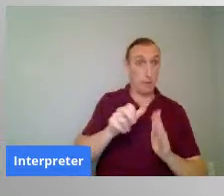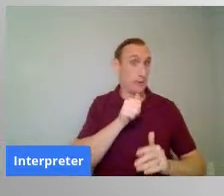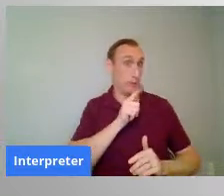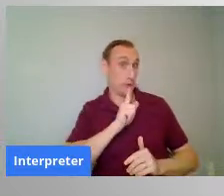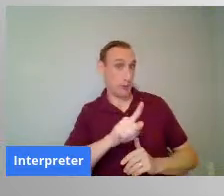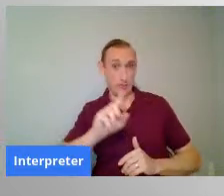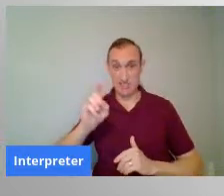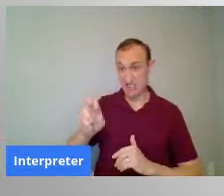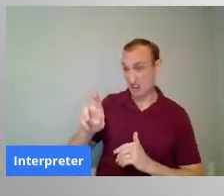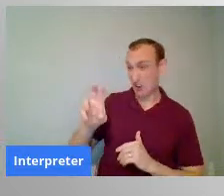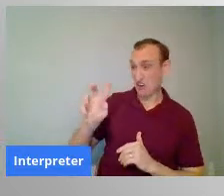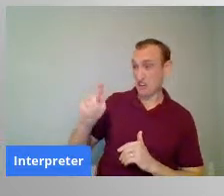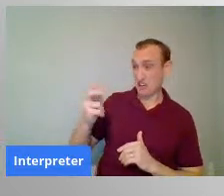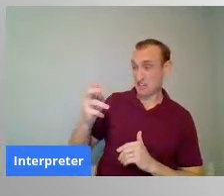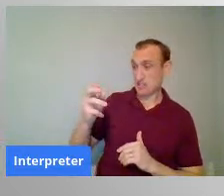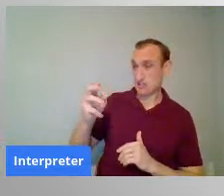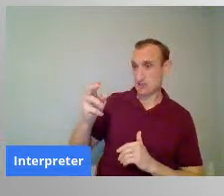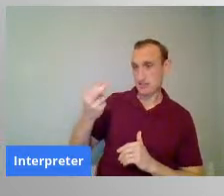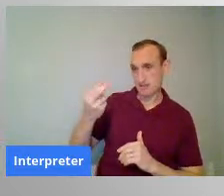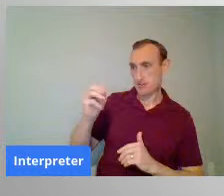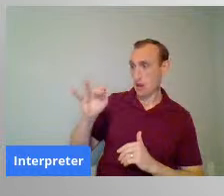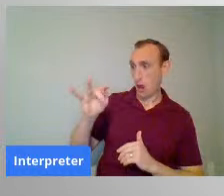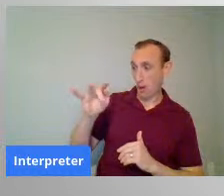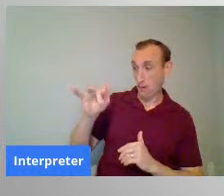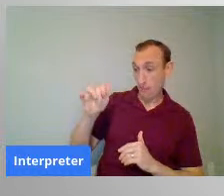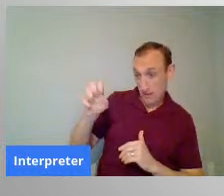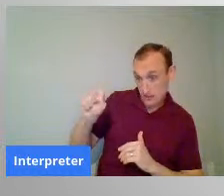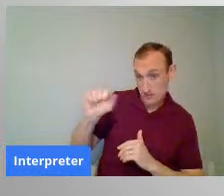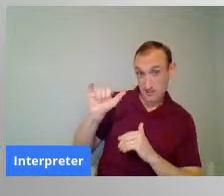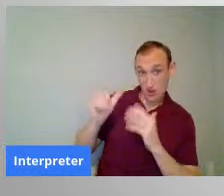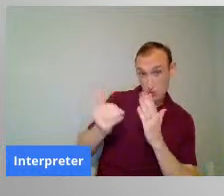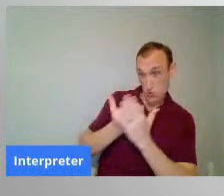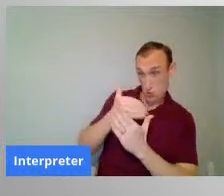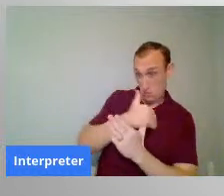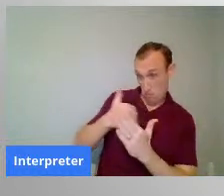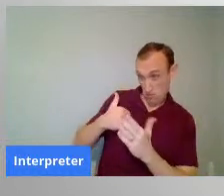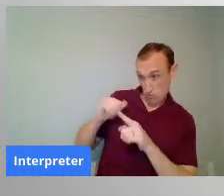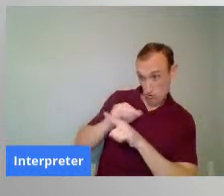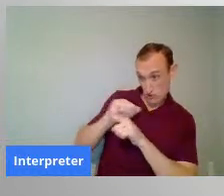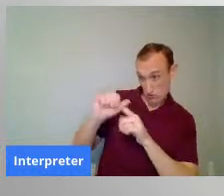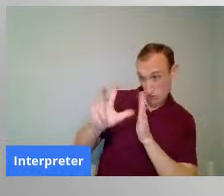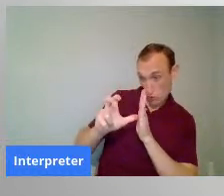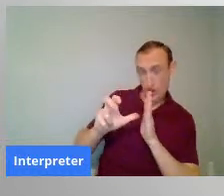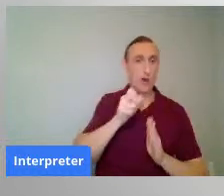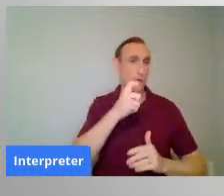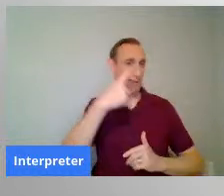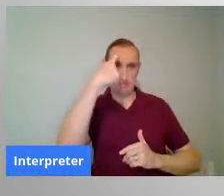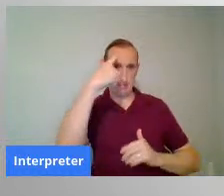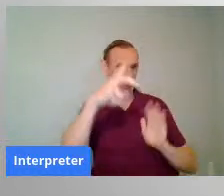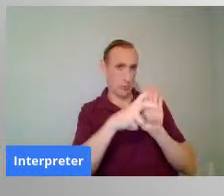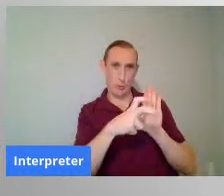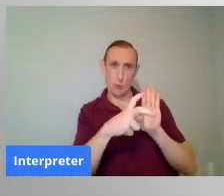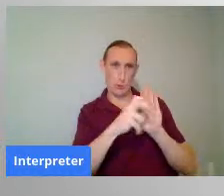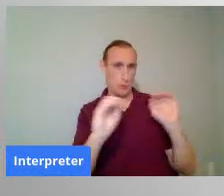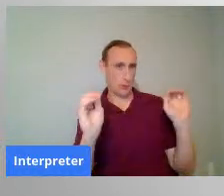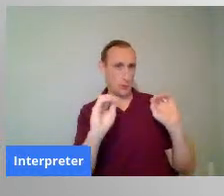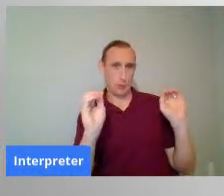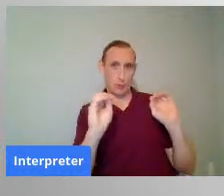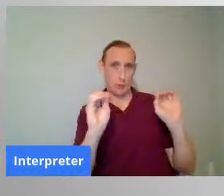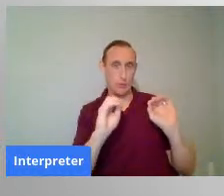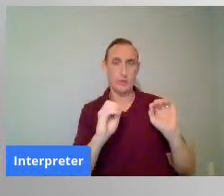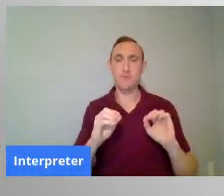did we record the new member orientation? I don't think the new member training was recorded. No, ma'am. Okay, well, I'm just Ms. looking Davis,